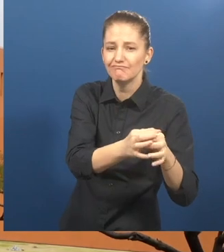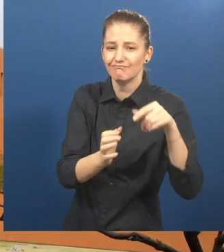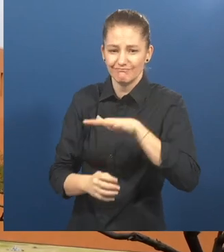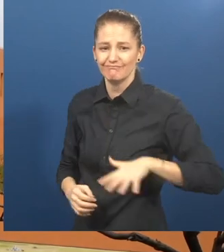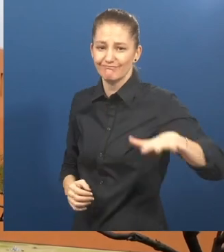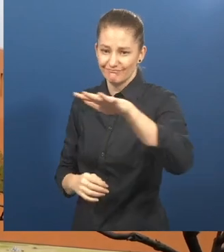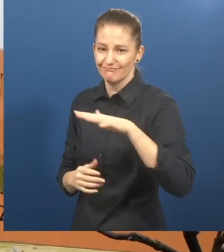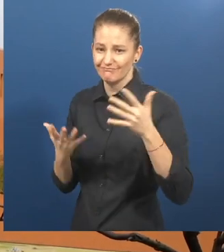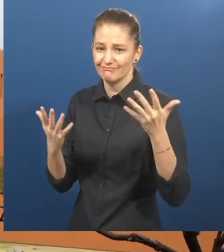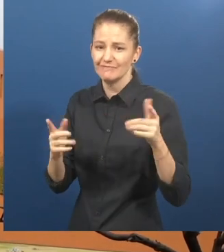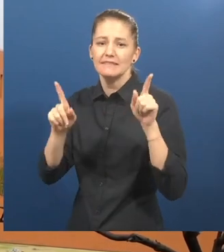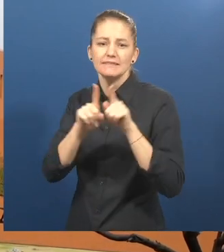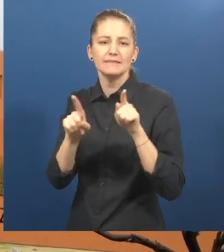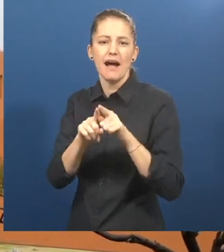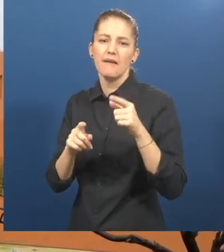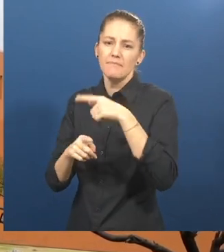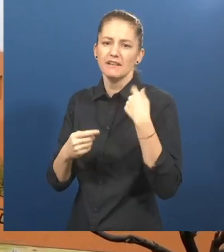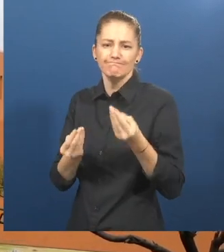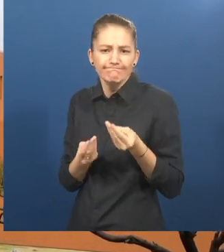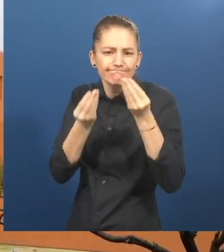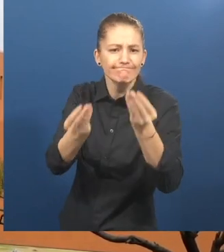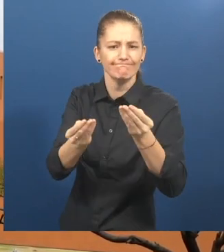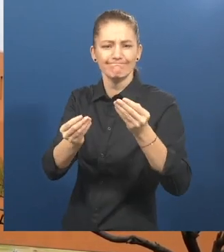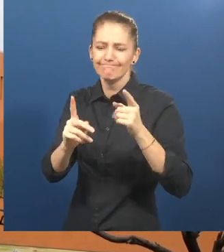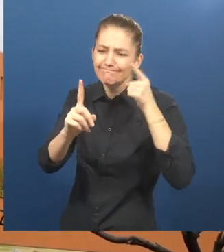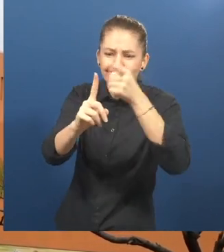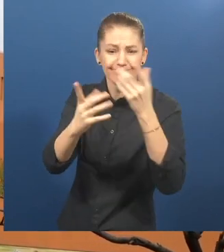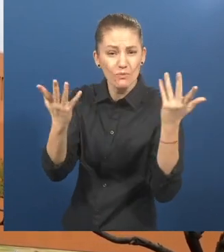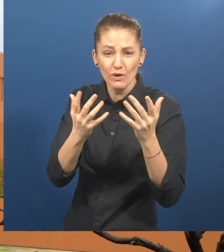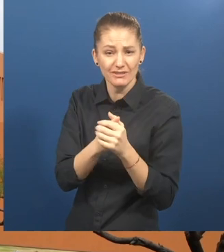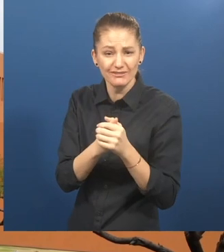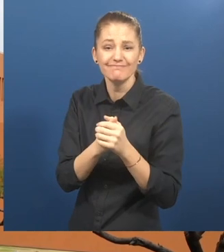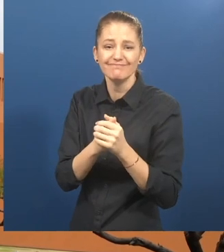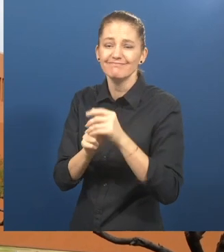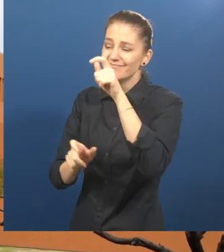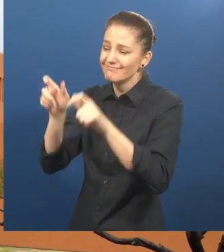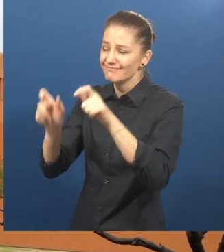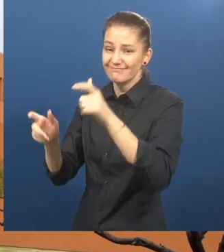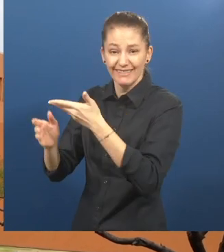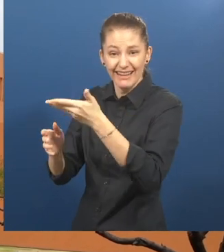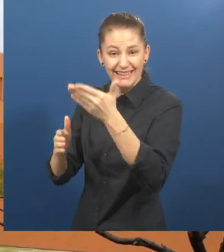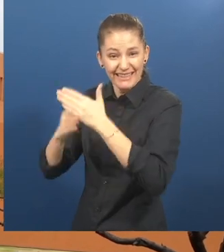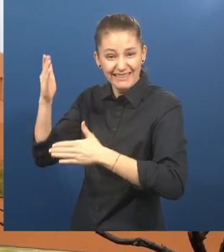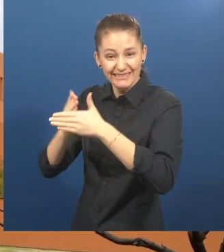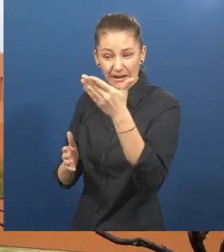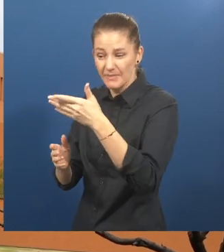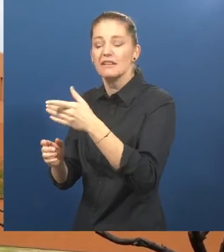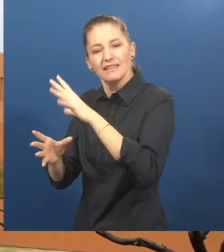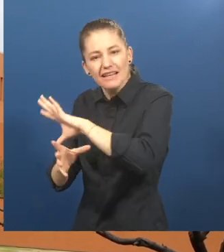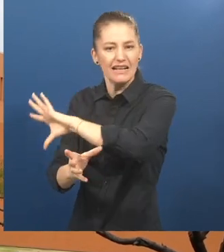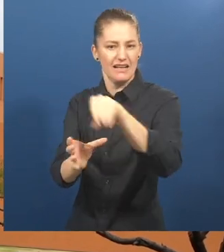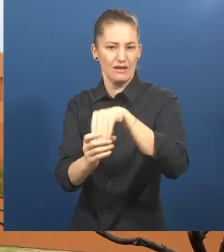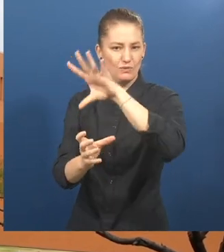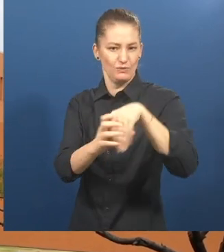in the country. In this way we add the value chain and every day we achieve inclusion in more places for people with